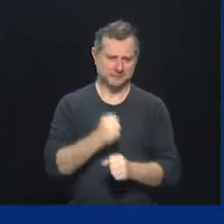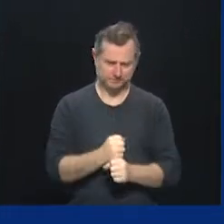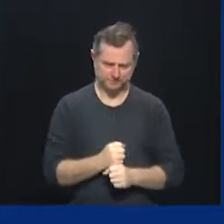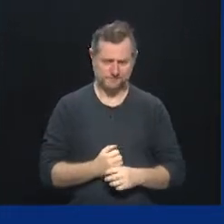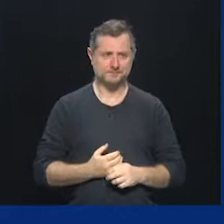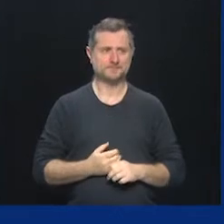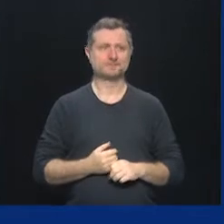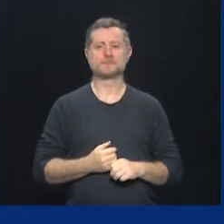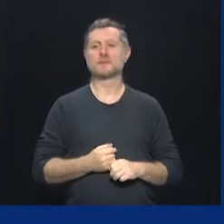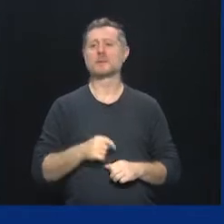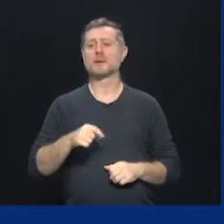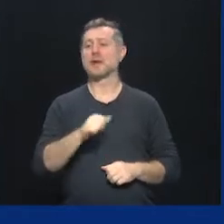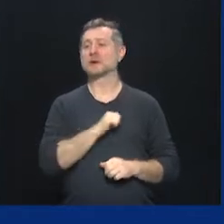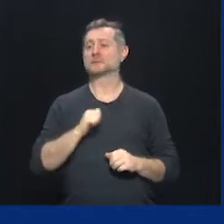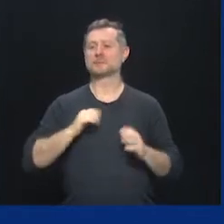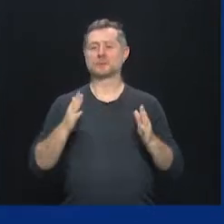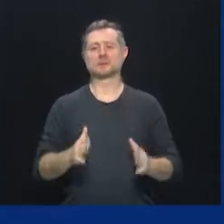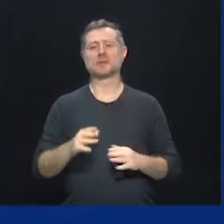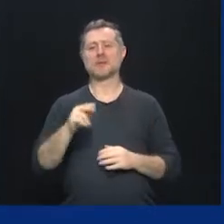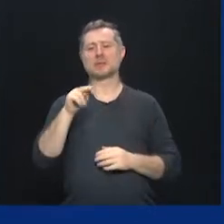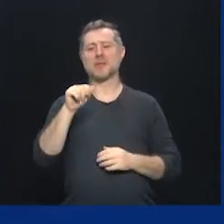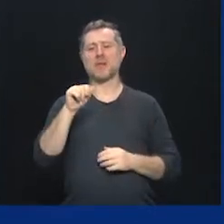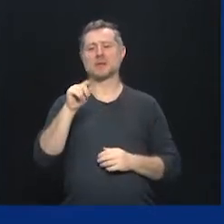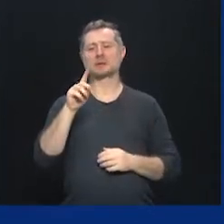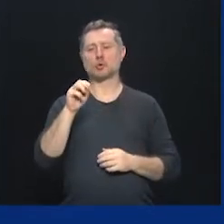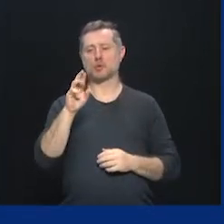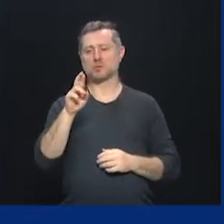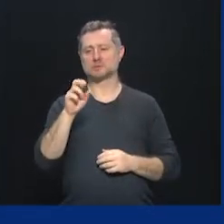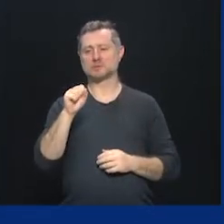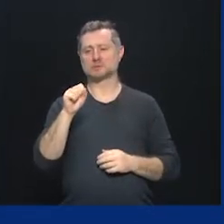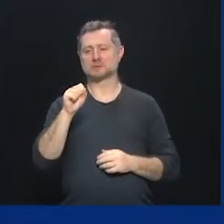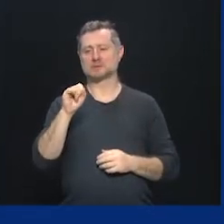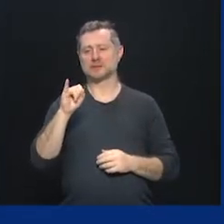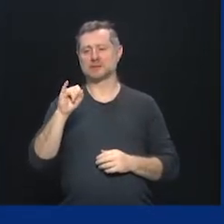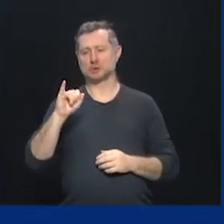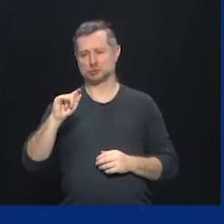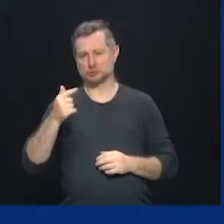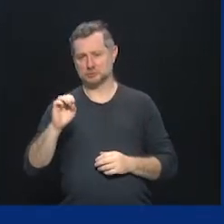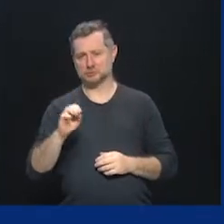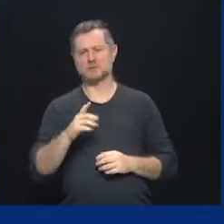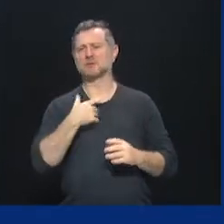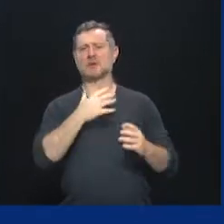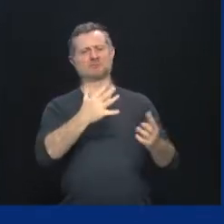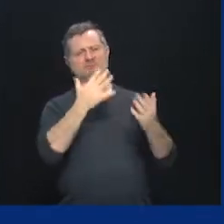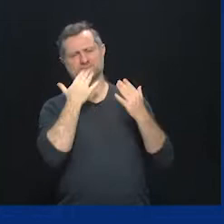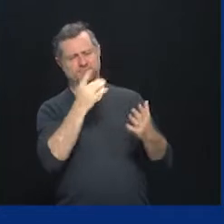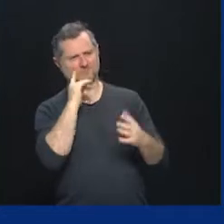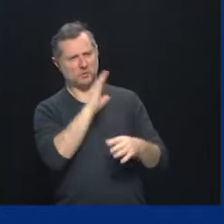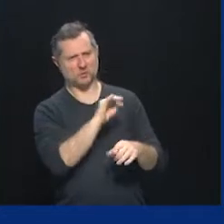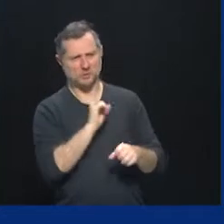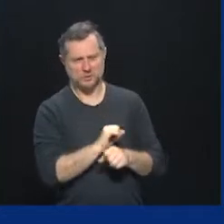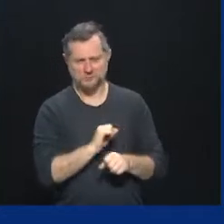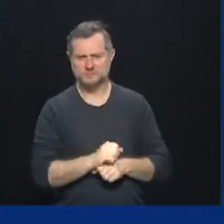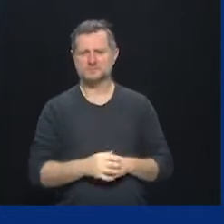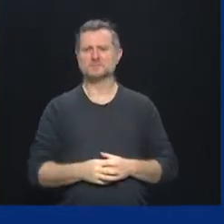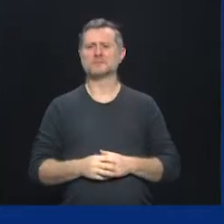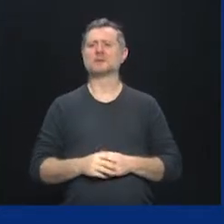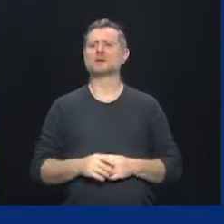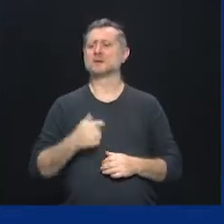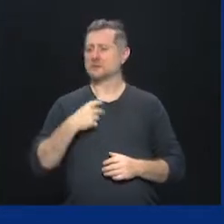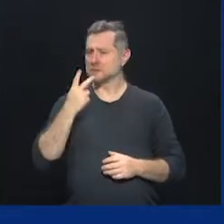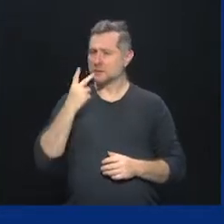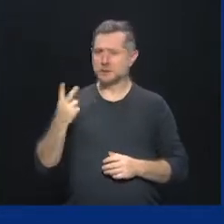Member Nader Sage, he's here as well. I want to thank him for his friendship and his work. We've all been in this together. We've gone to vaccination